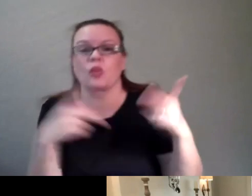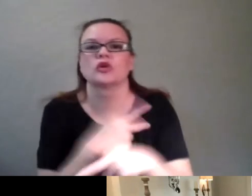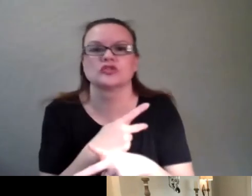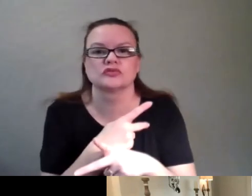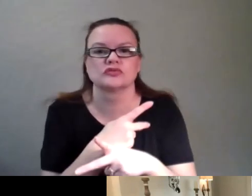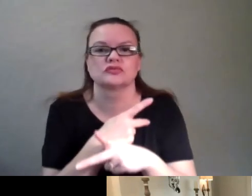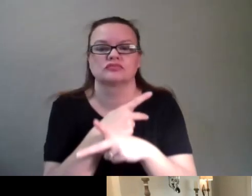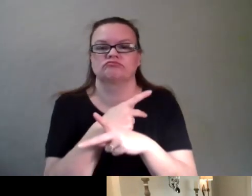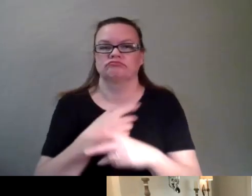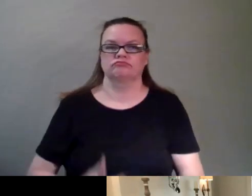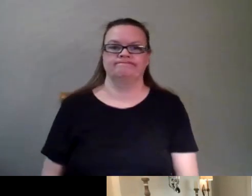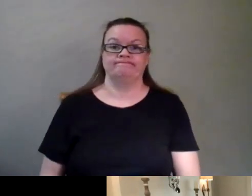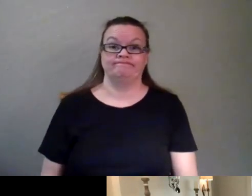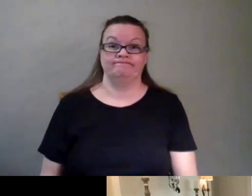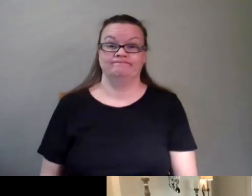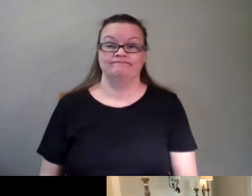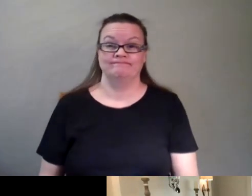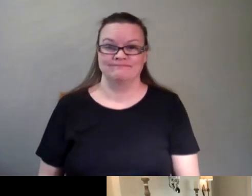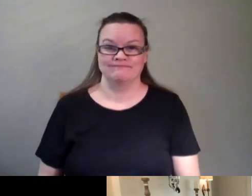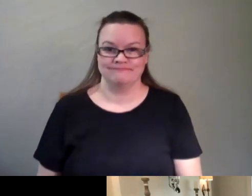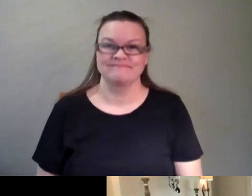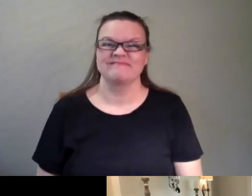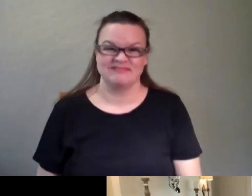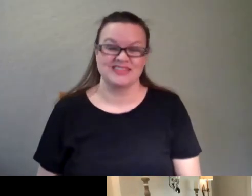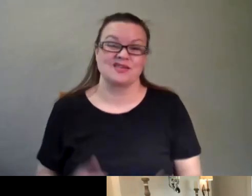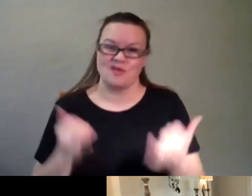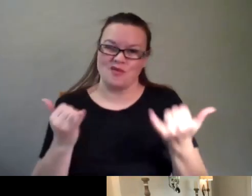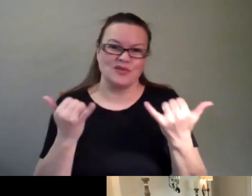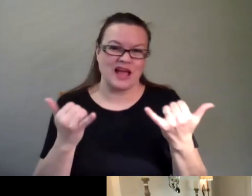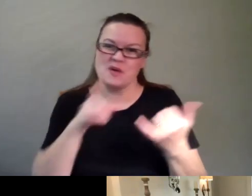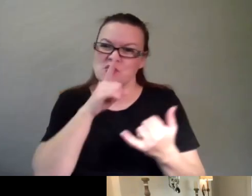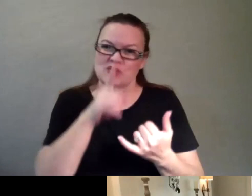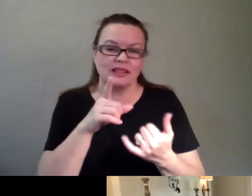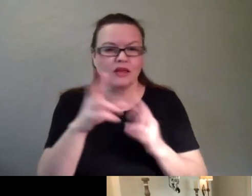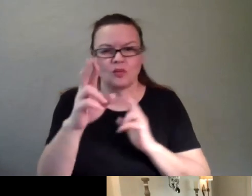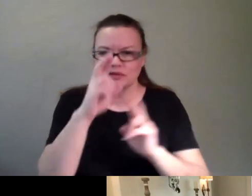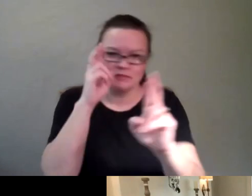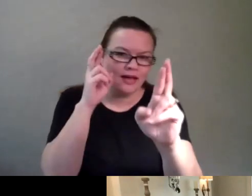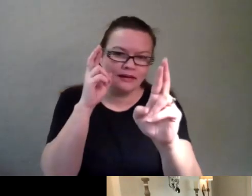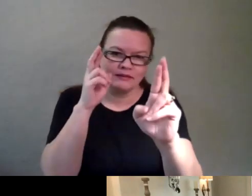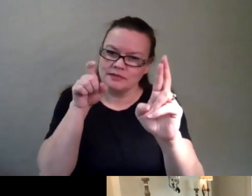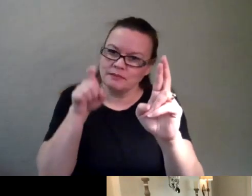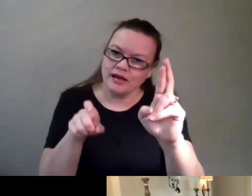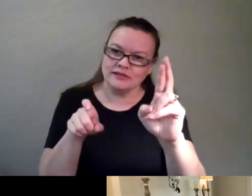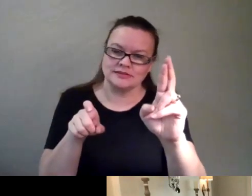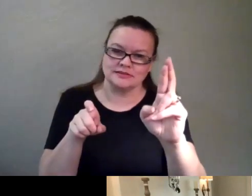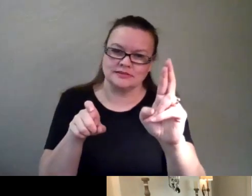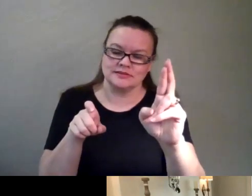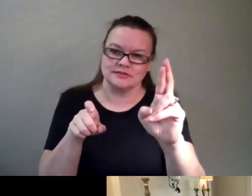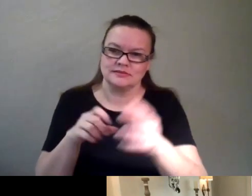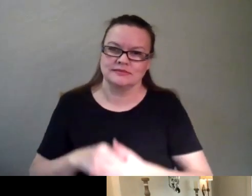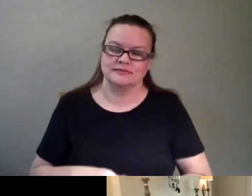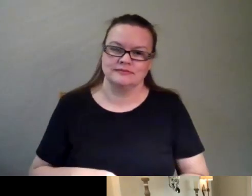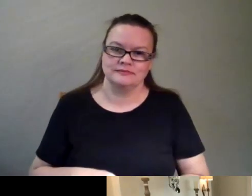most. That's where it has to kind of come back to a matter of respect, not just in terms